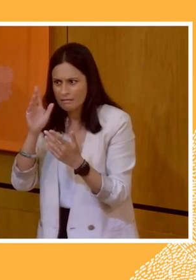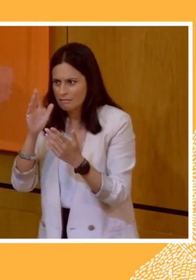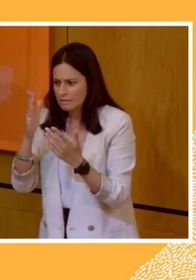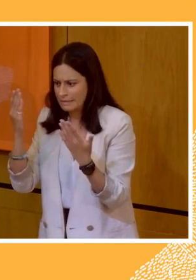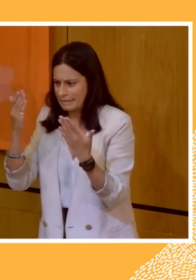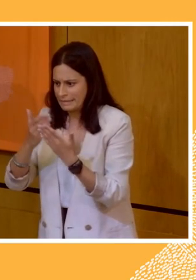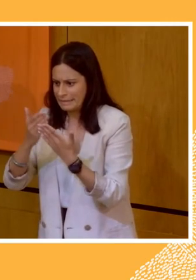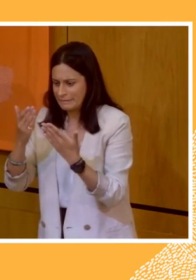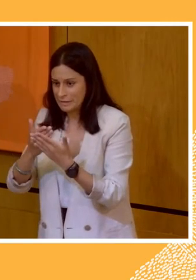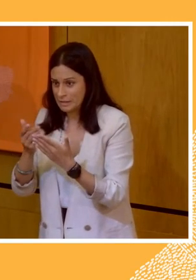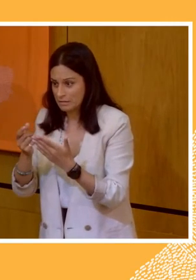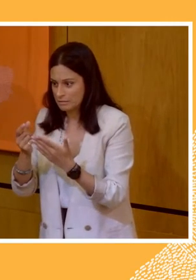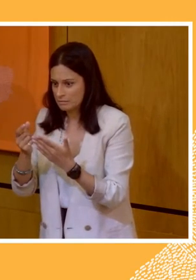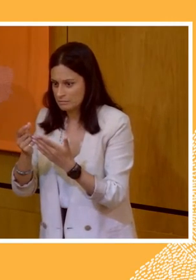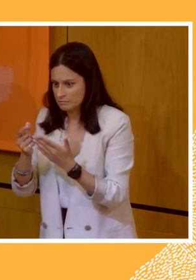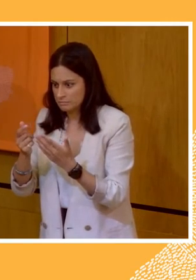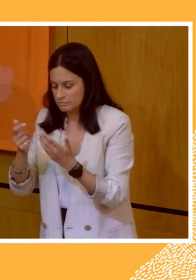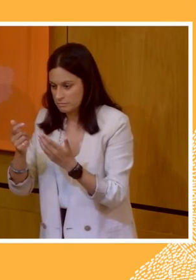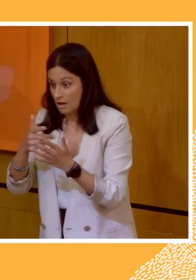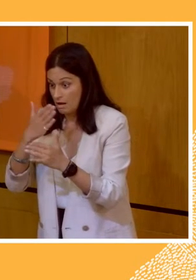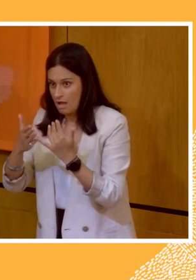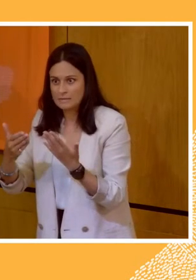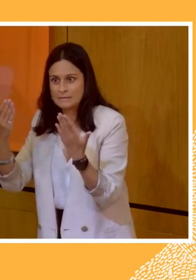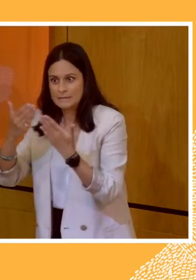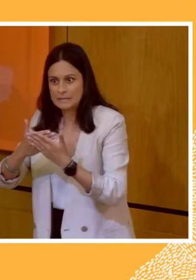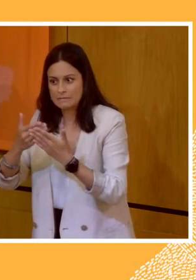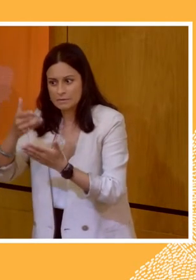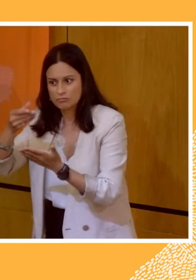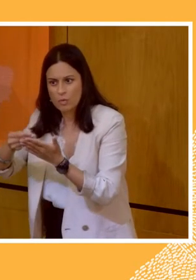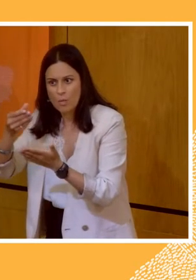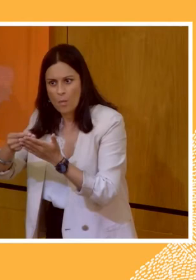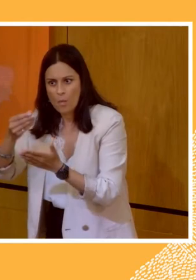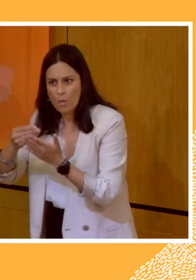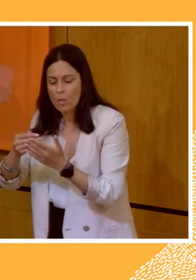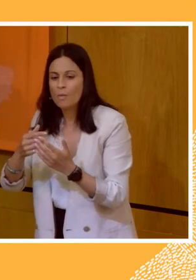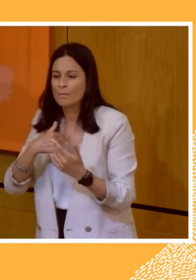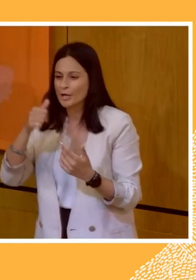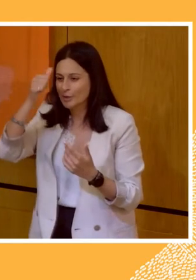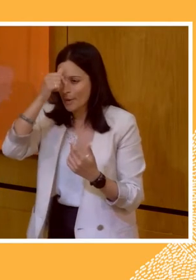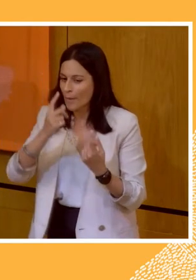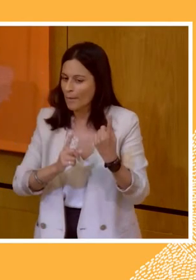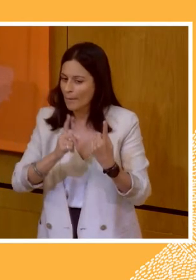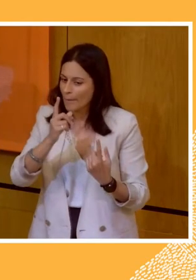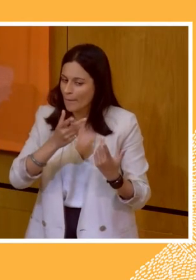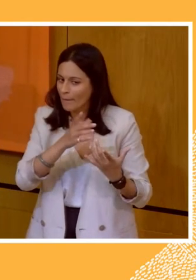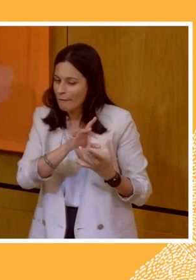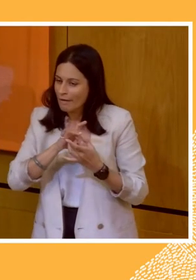that we were there, is when we recorded this. And by then we'd gotten to know each other better.